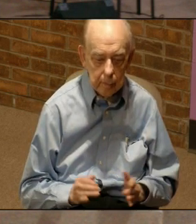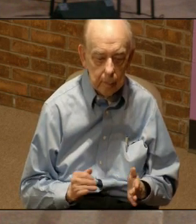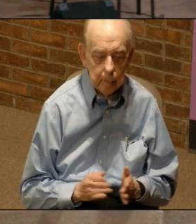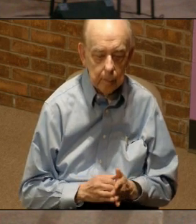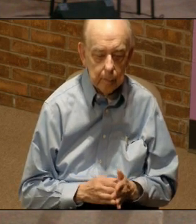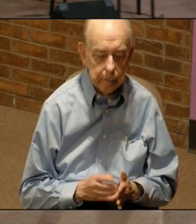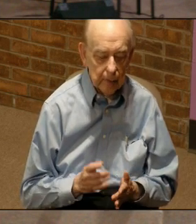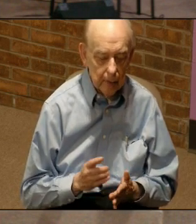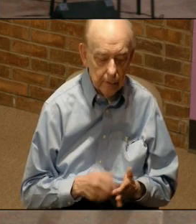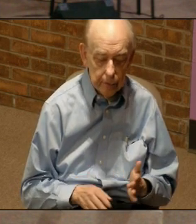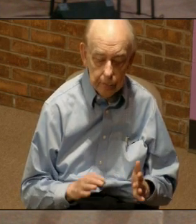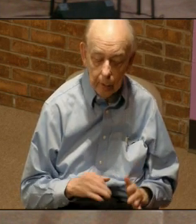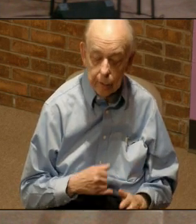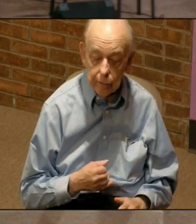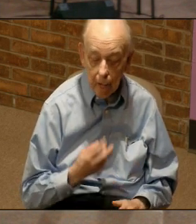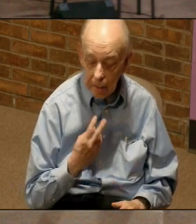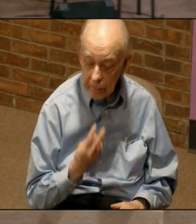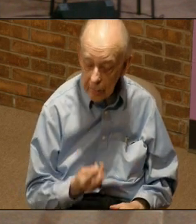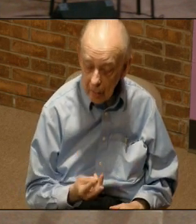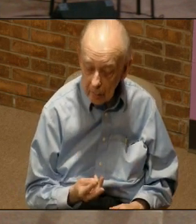This is what he saw.